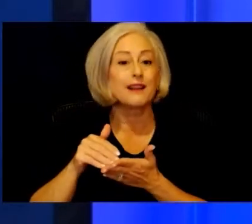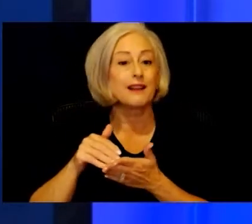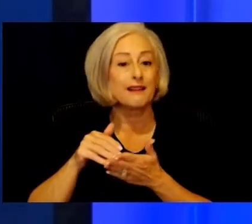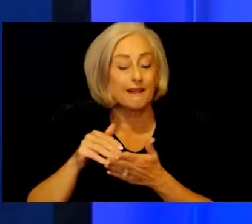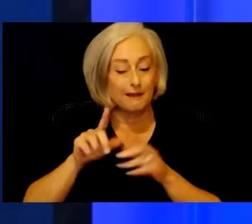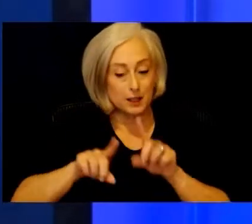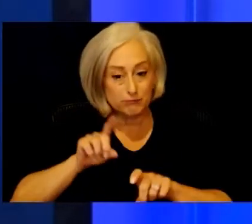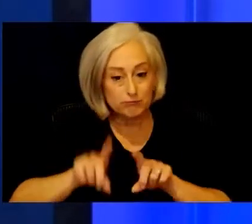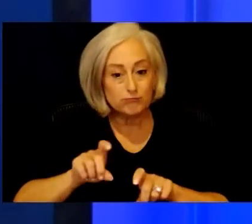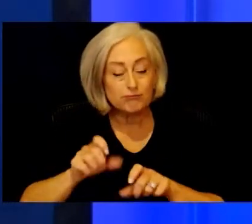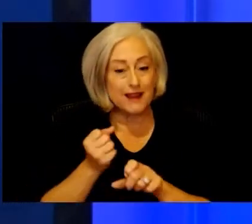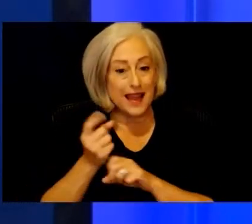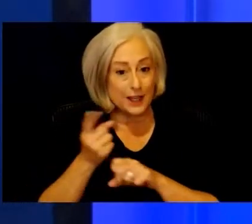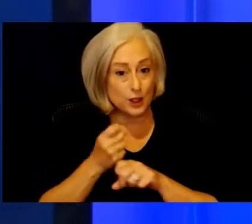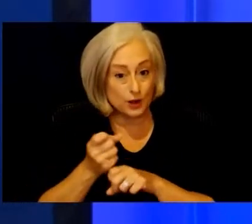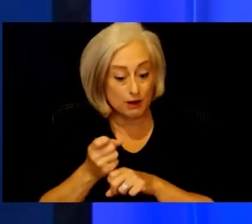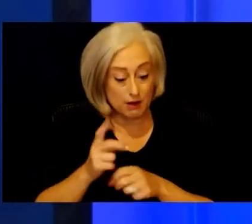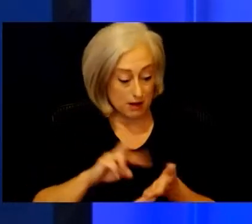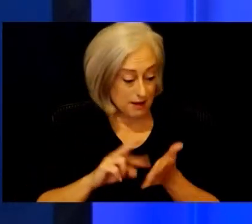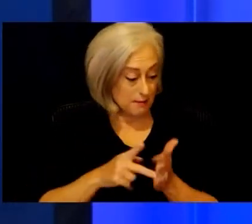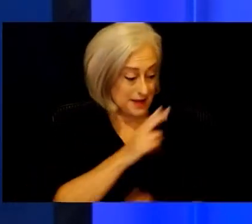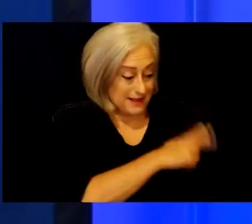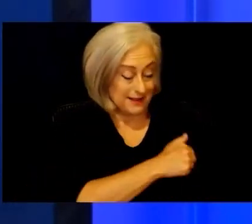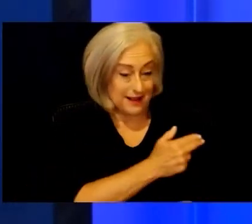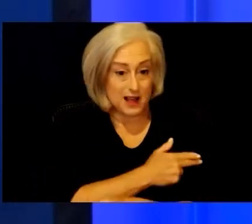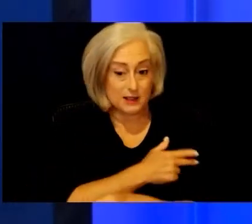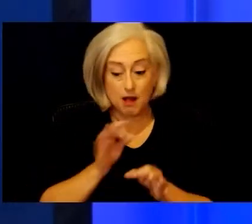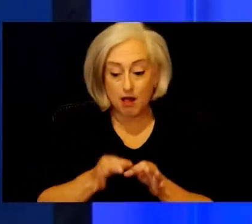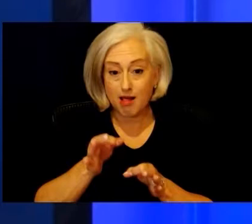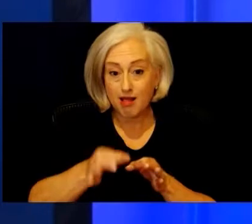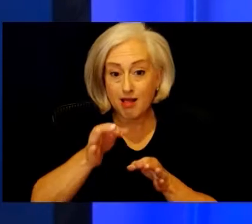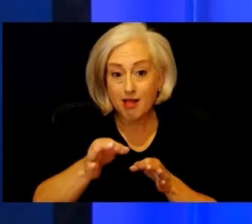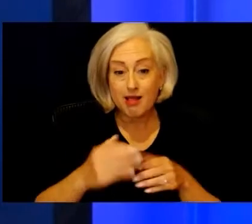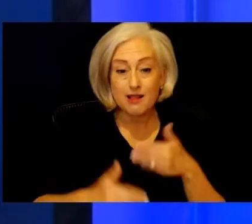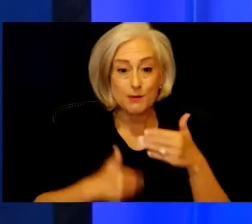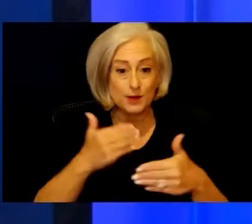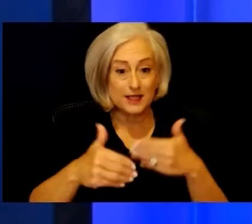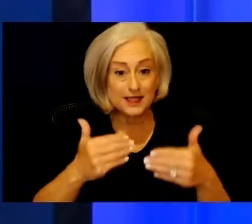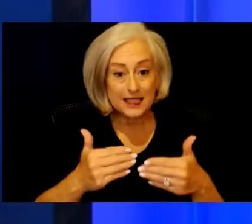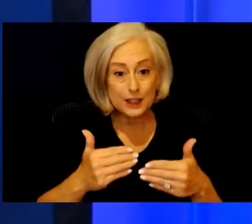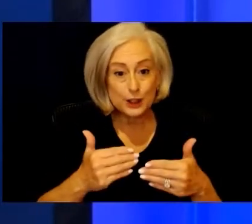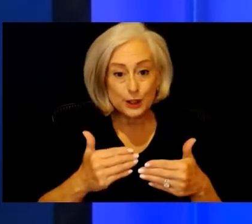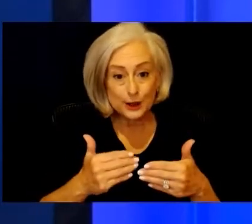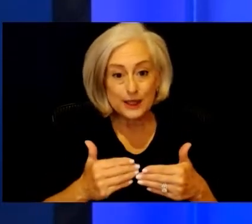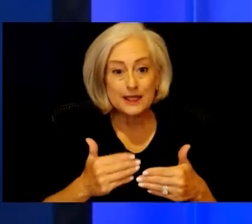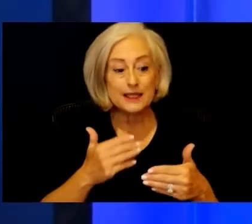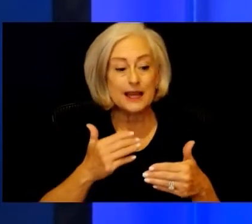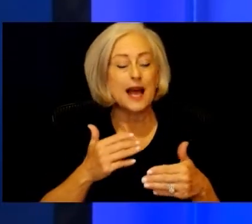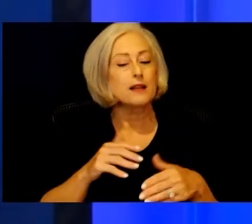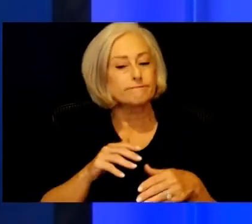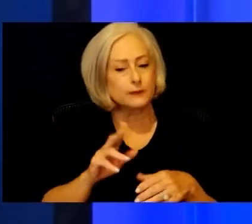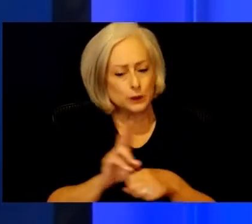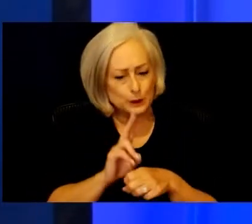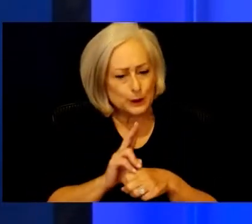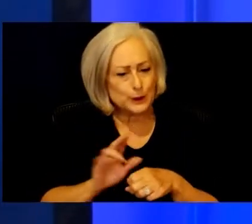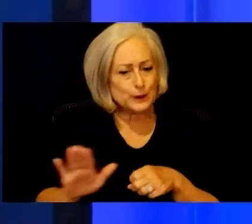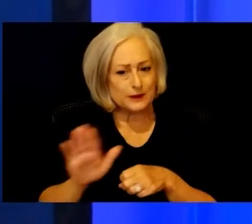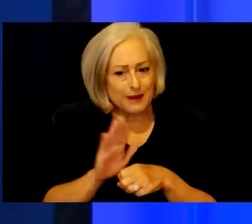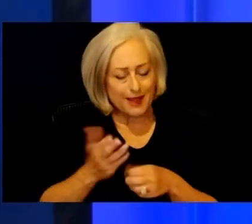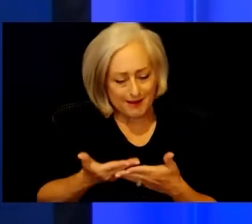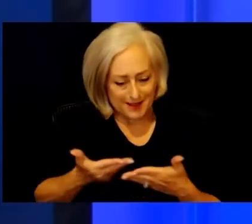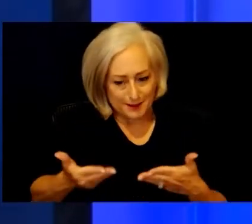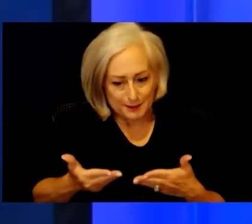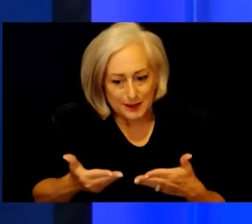procedures and ration their limited supply, but that will hopefully soon be over. Dr. Phil Johnson, the chairperson of radiology here at the